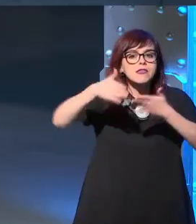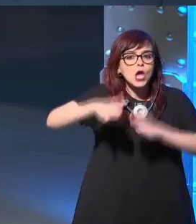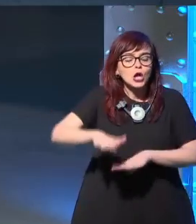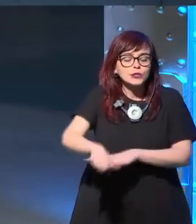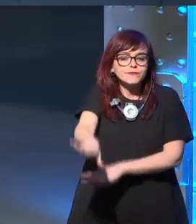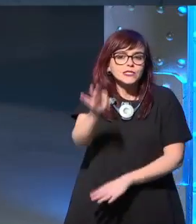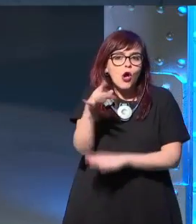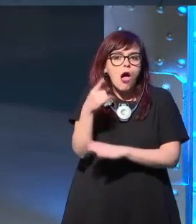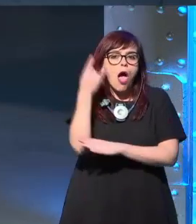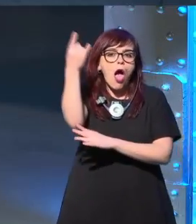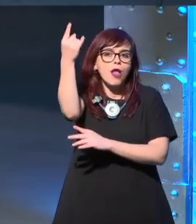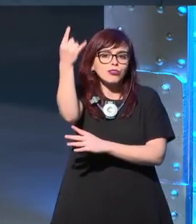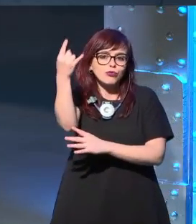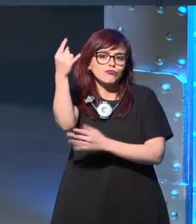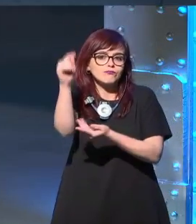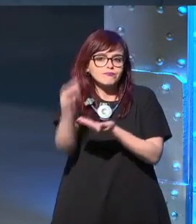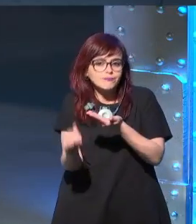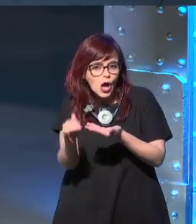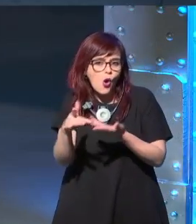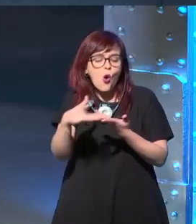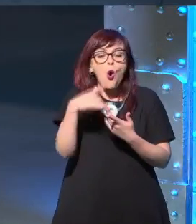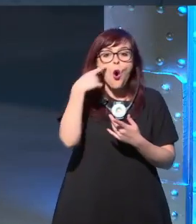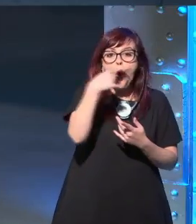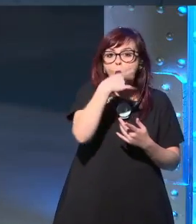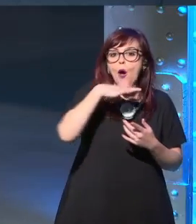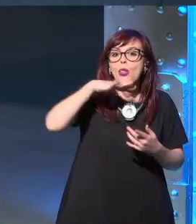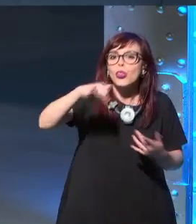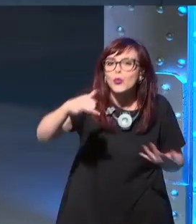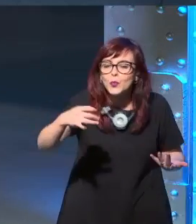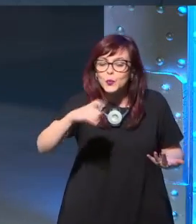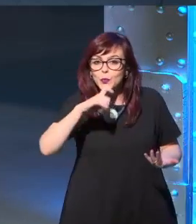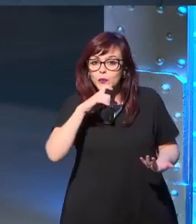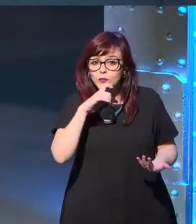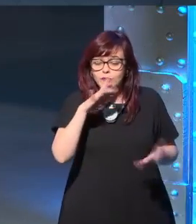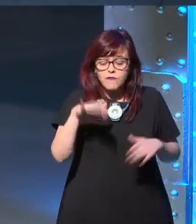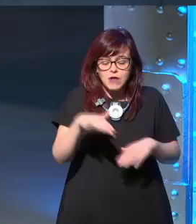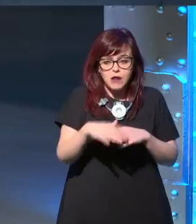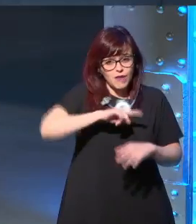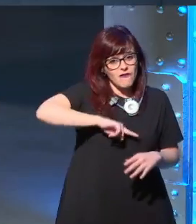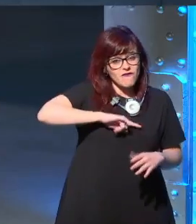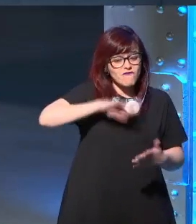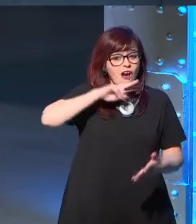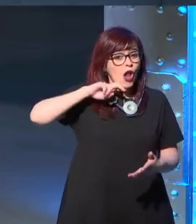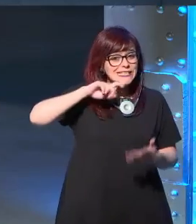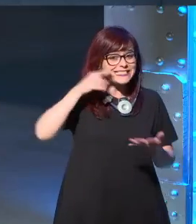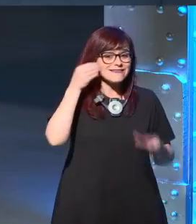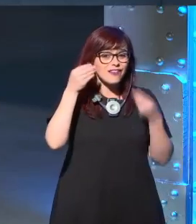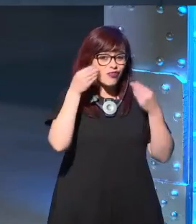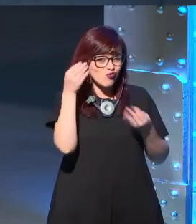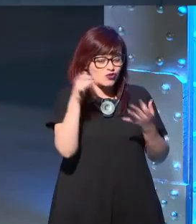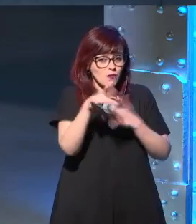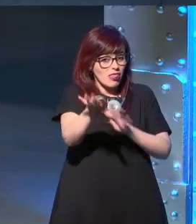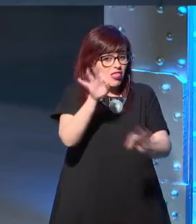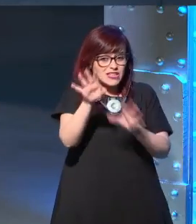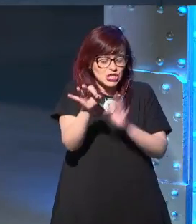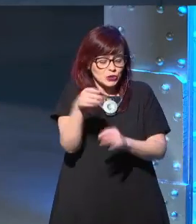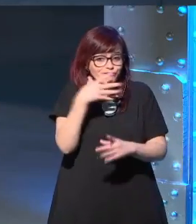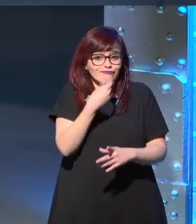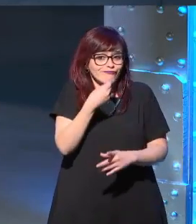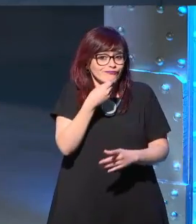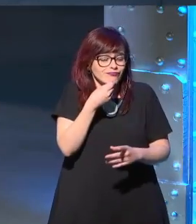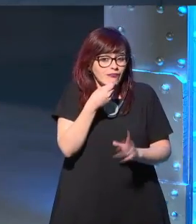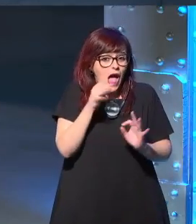Aspen, or aesthetic judgments, or have a feel for what the humanities teach us,